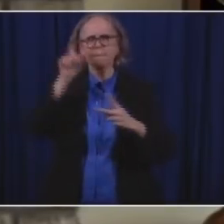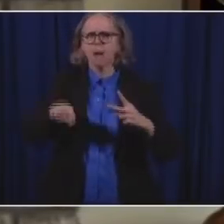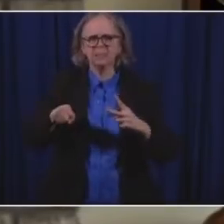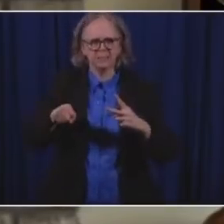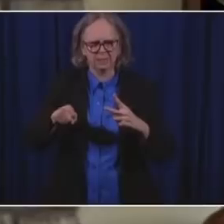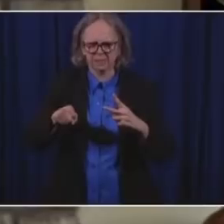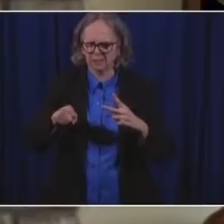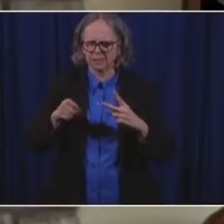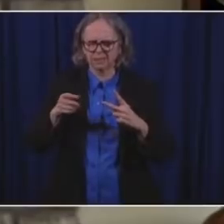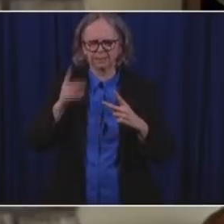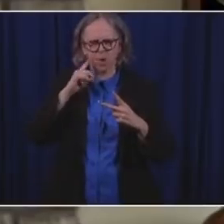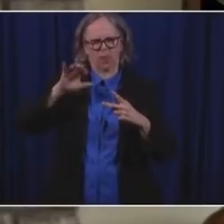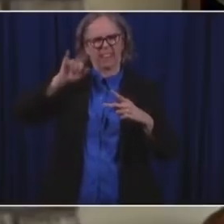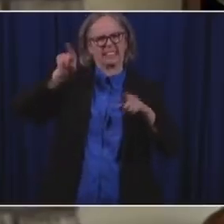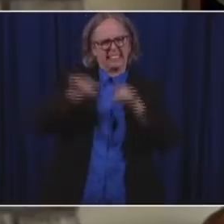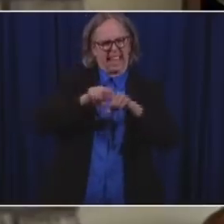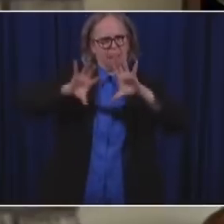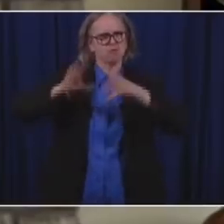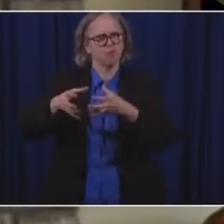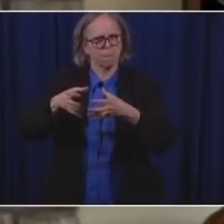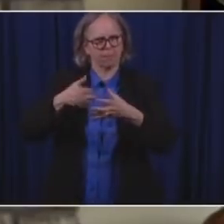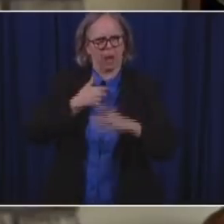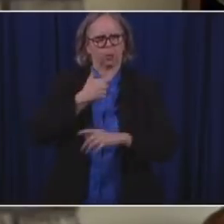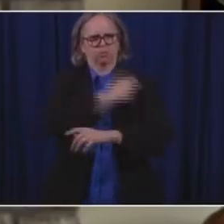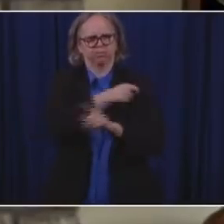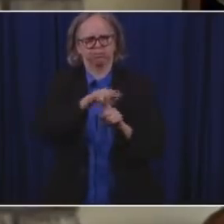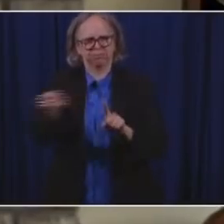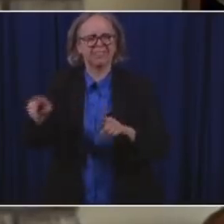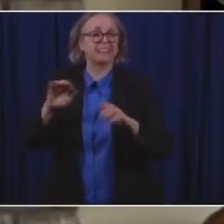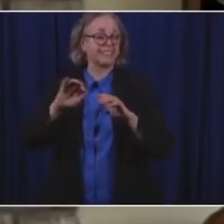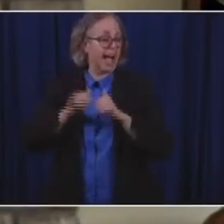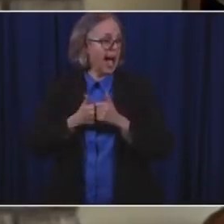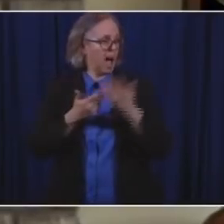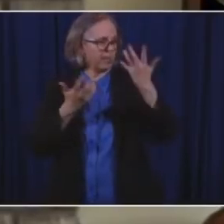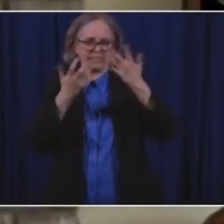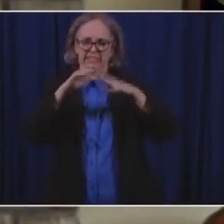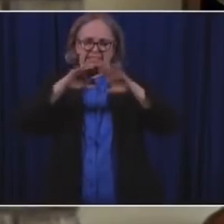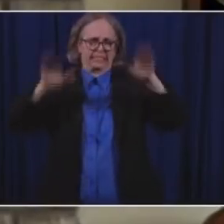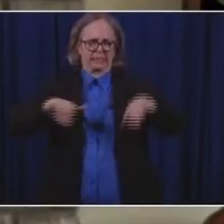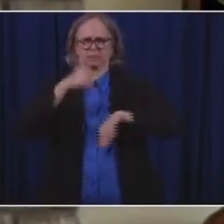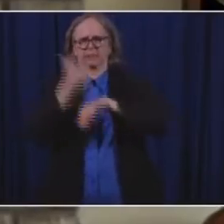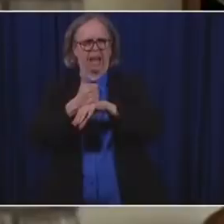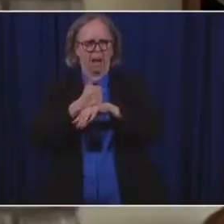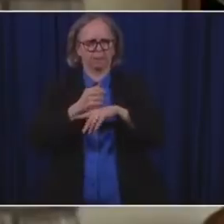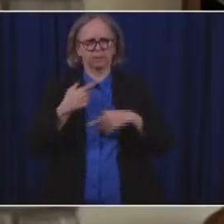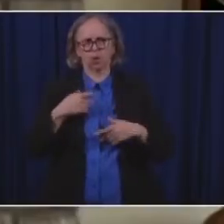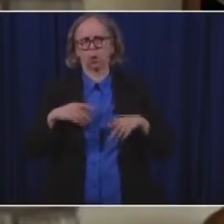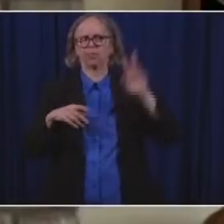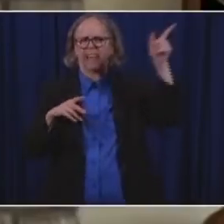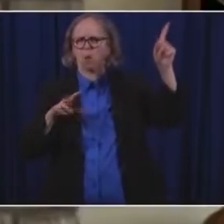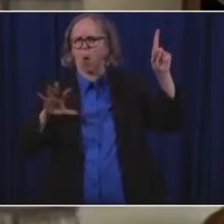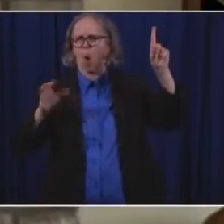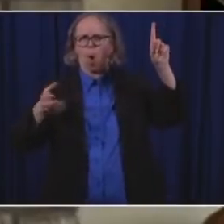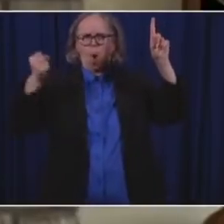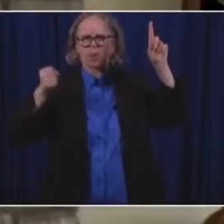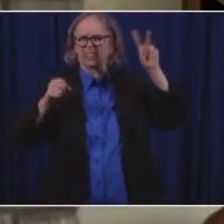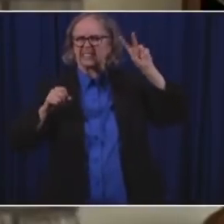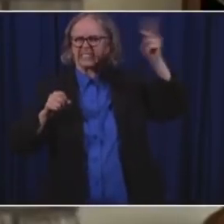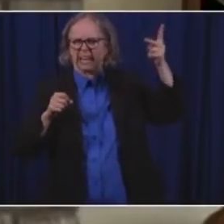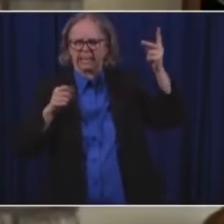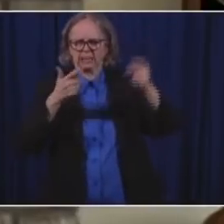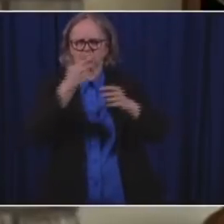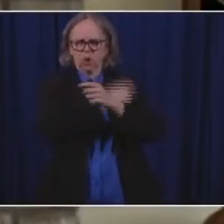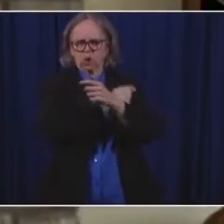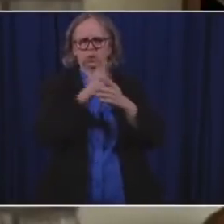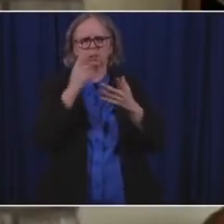second shot. And that's the way this will work throughout. So Nick. to kind of